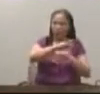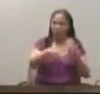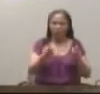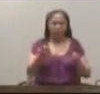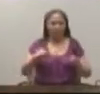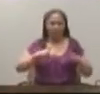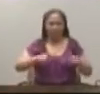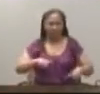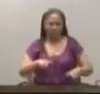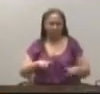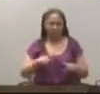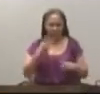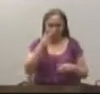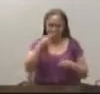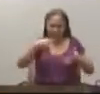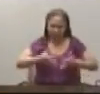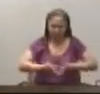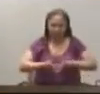Look at that crib.